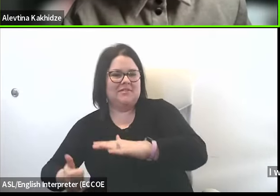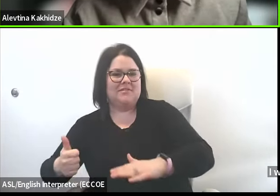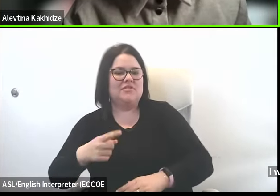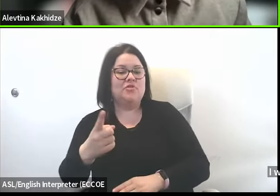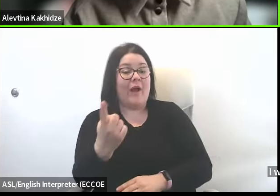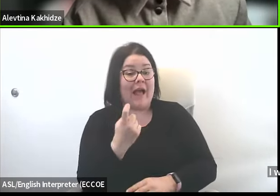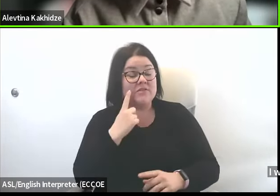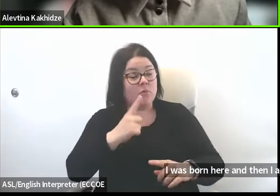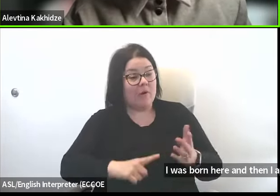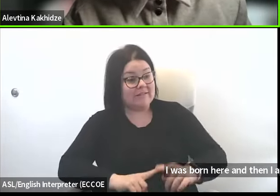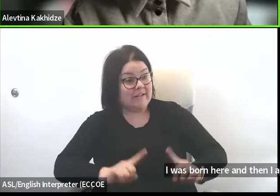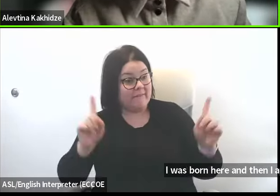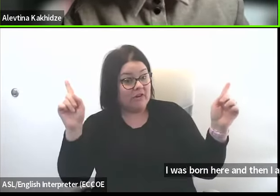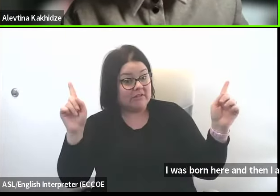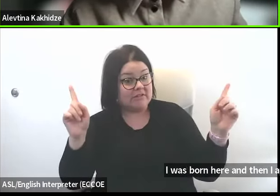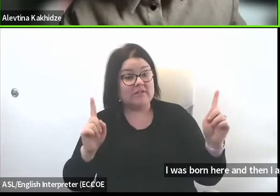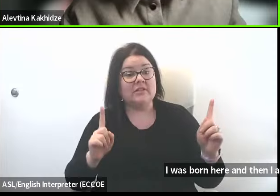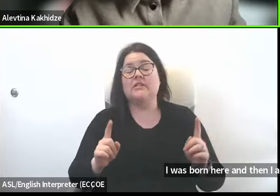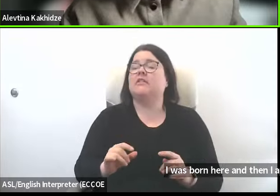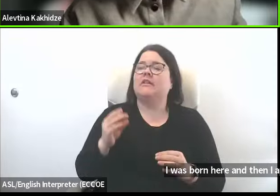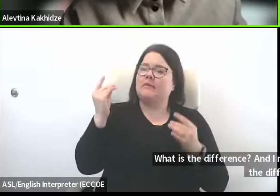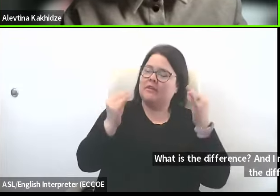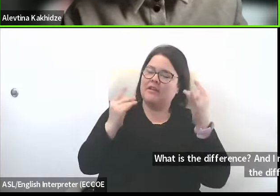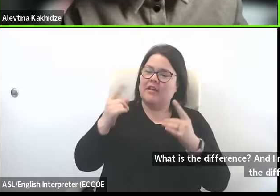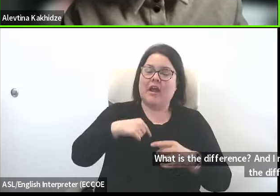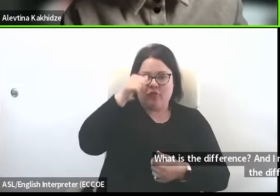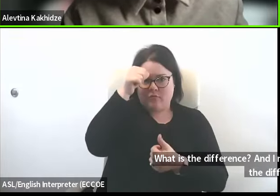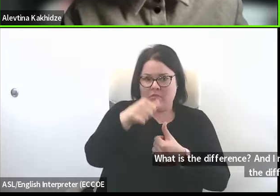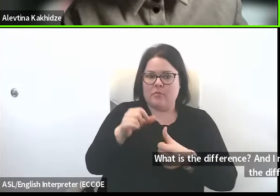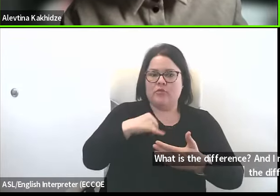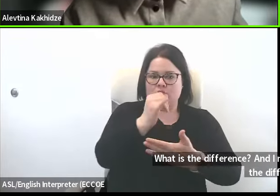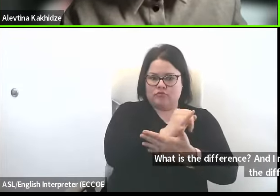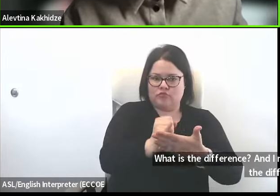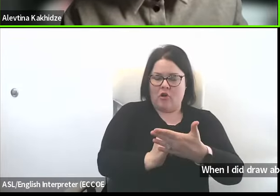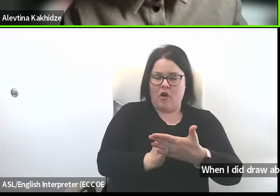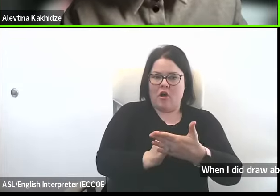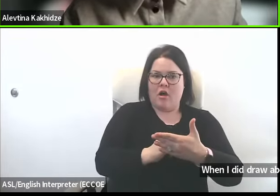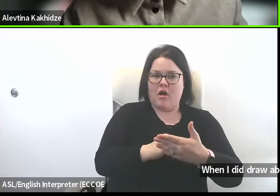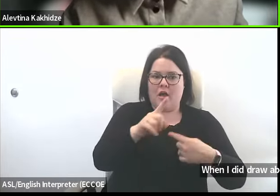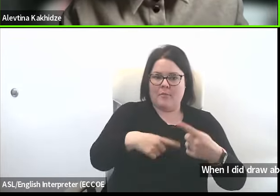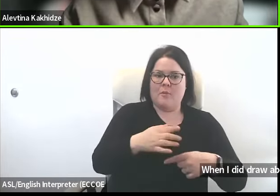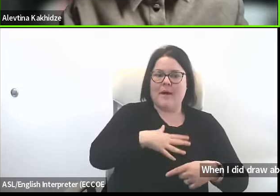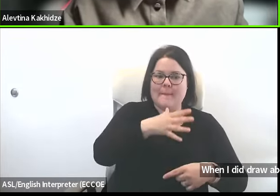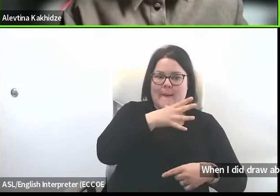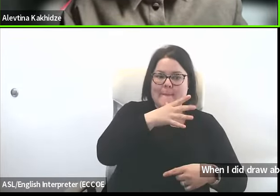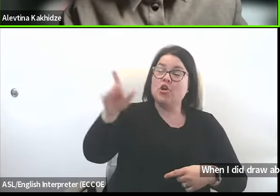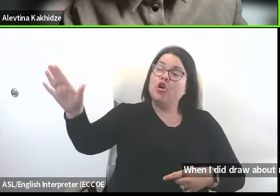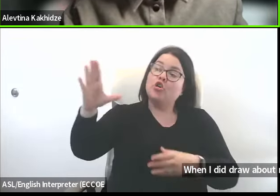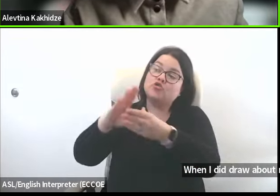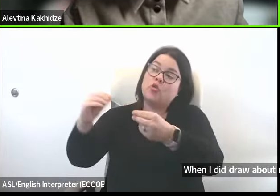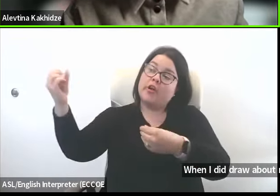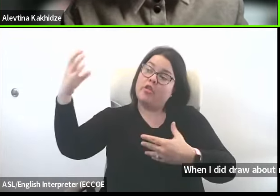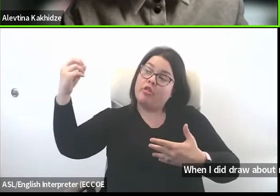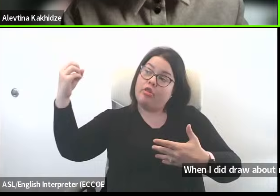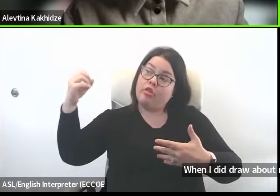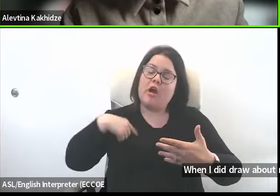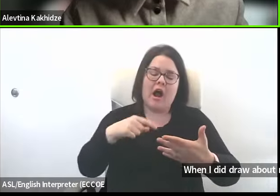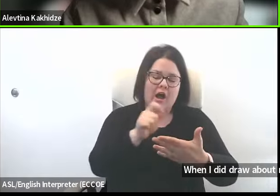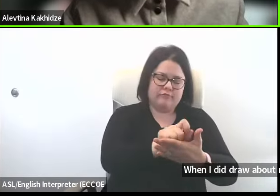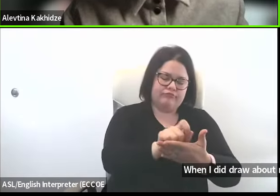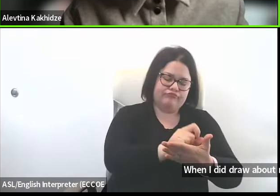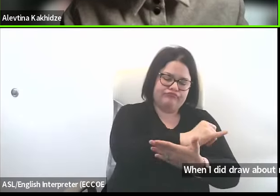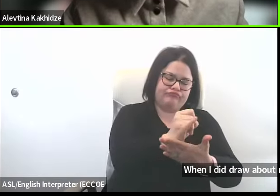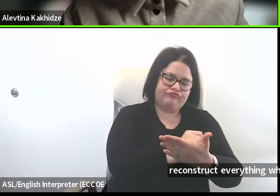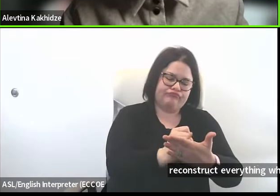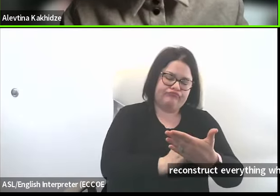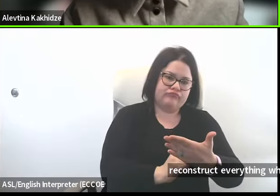difference? When I did draw about my mom, I just tried to reconstruct everything what she told me. But when I started to draw myself,